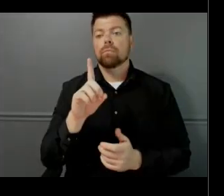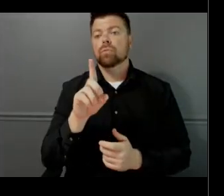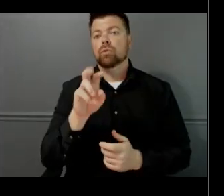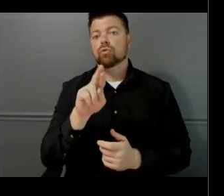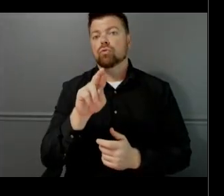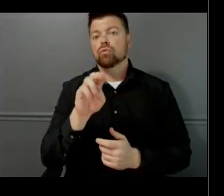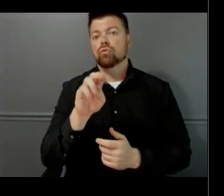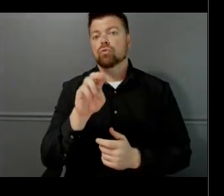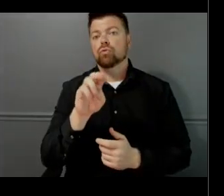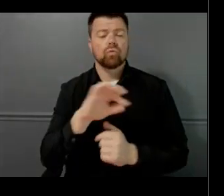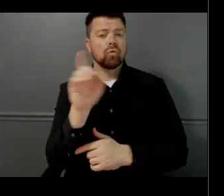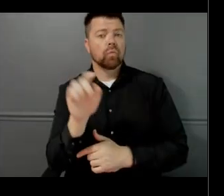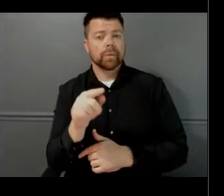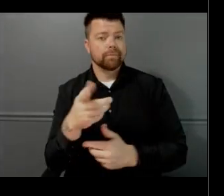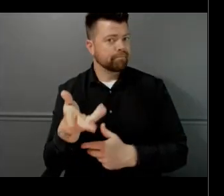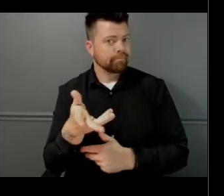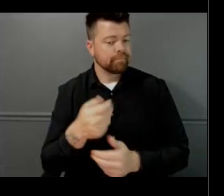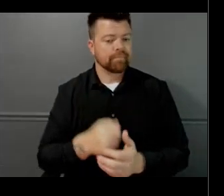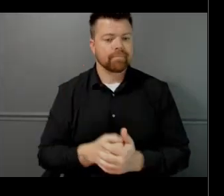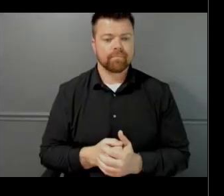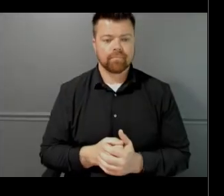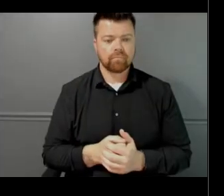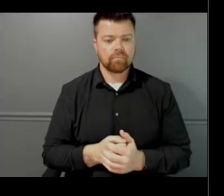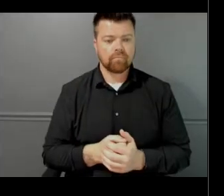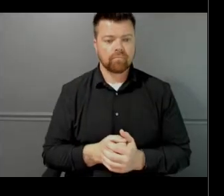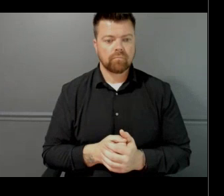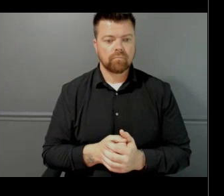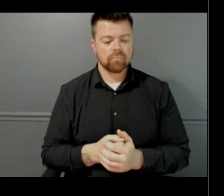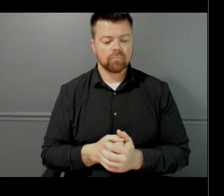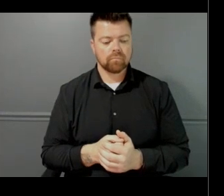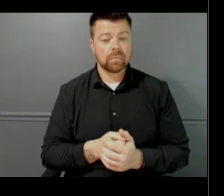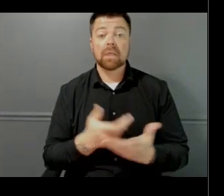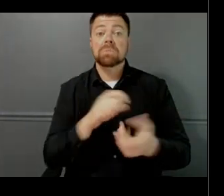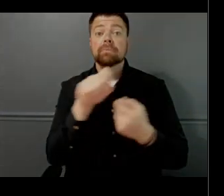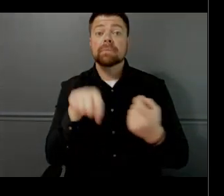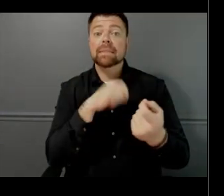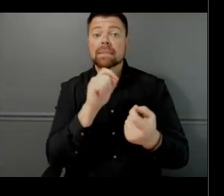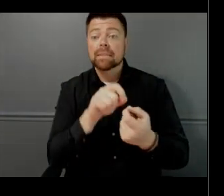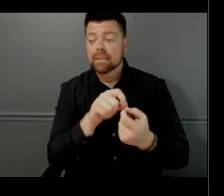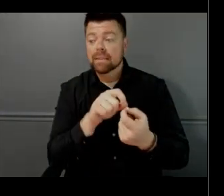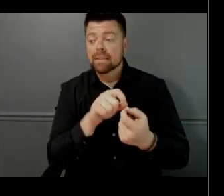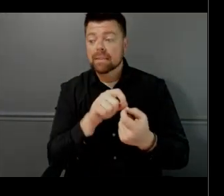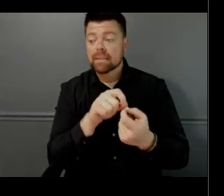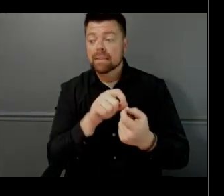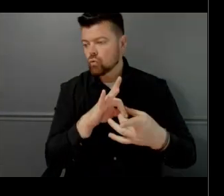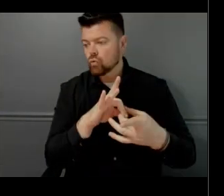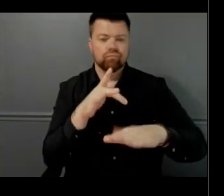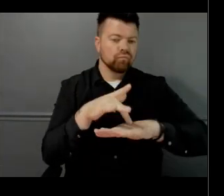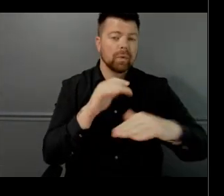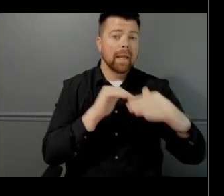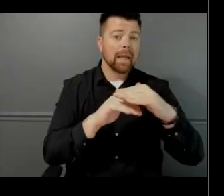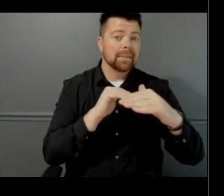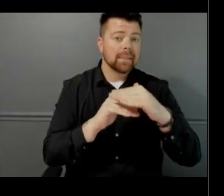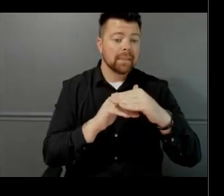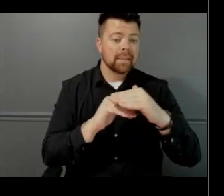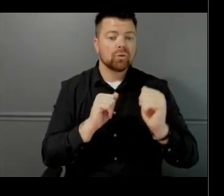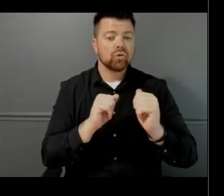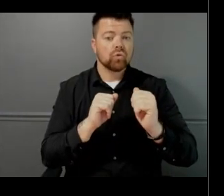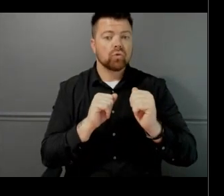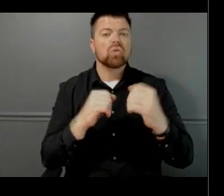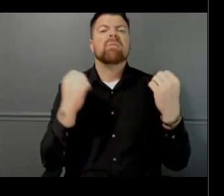the question is, are there any specifics that cover access to